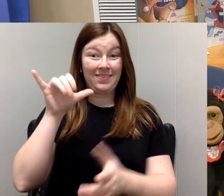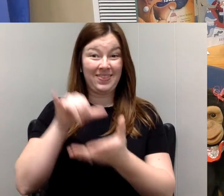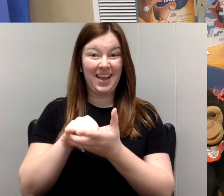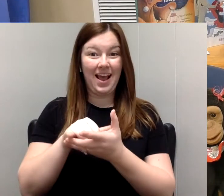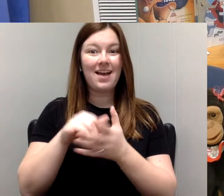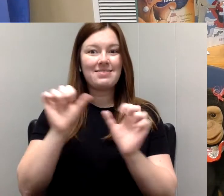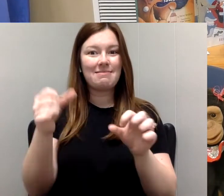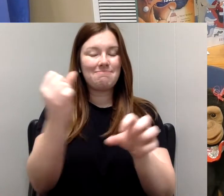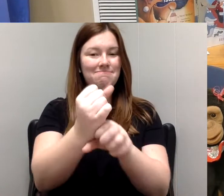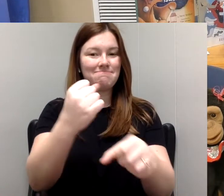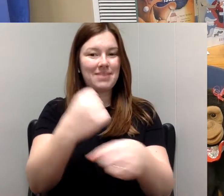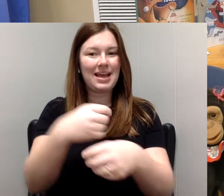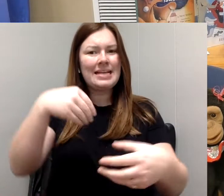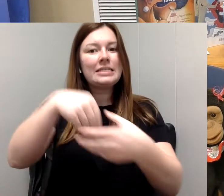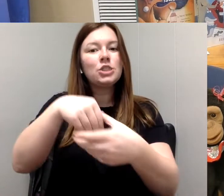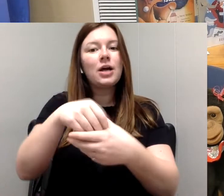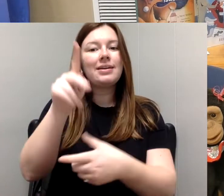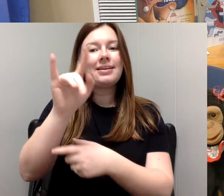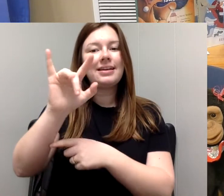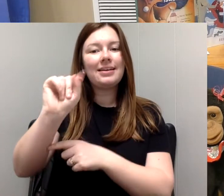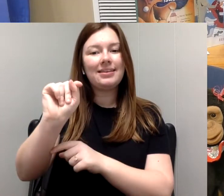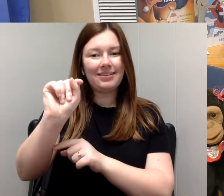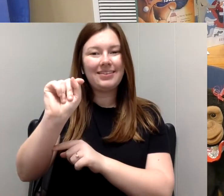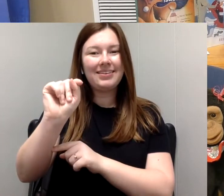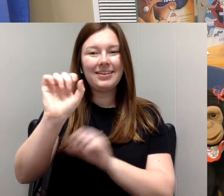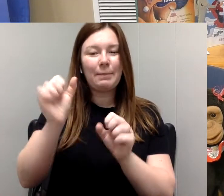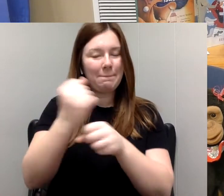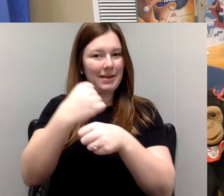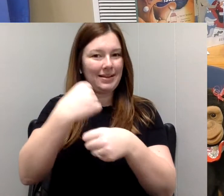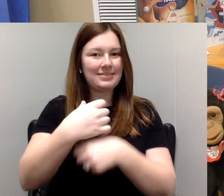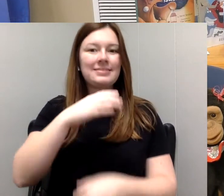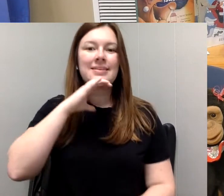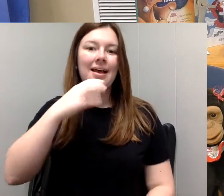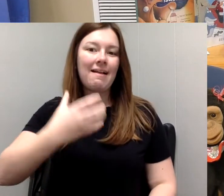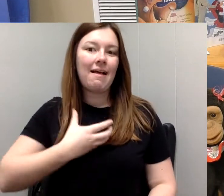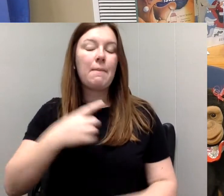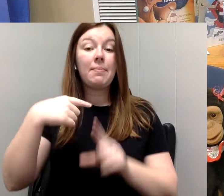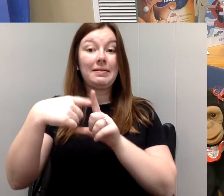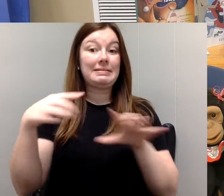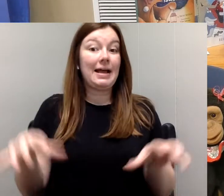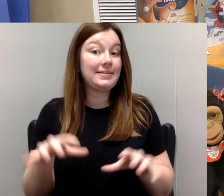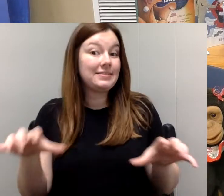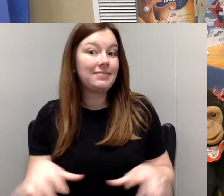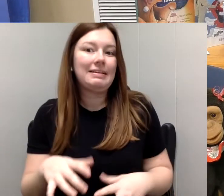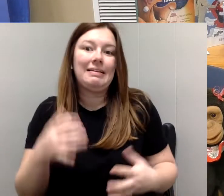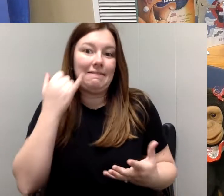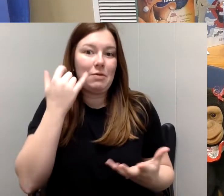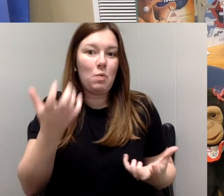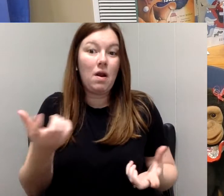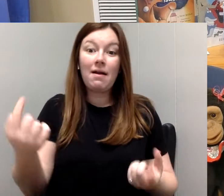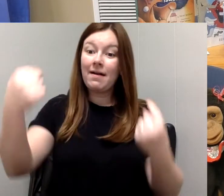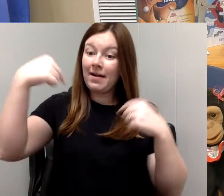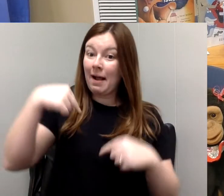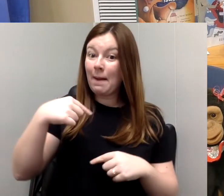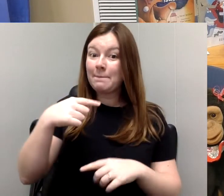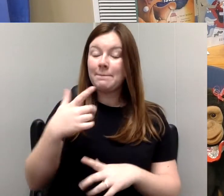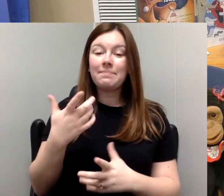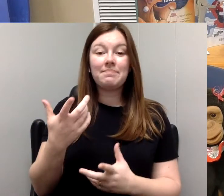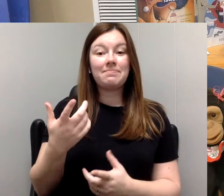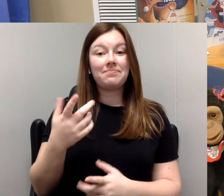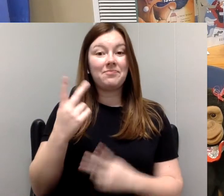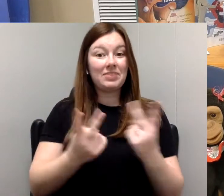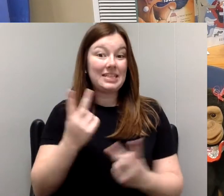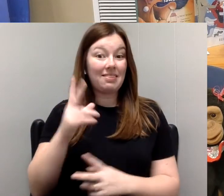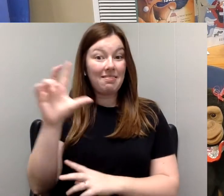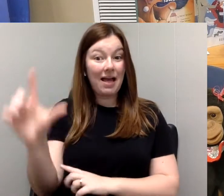craft kit, along with a Santa activity for you to do. So if you want to come by the library or if